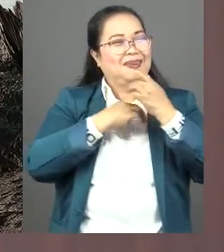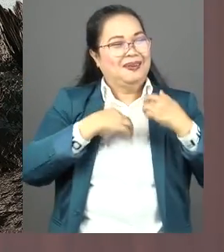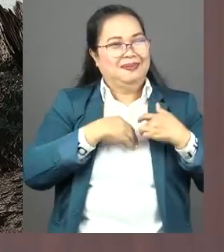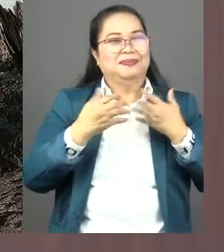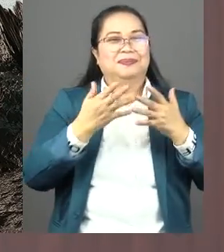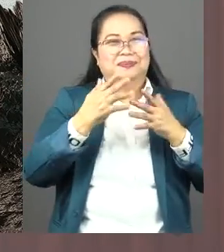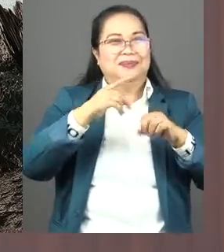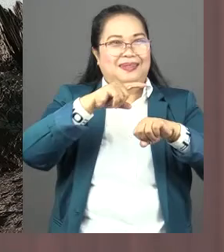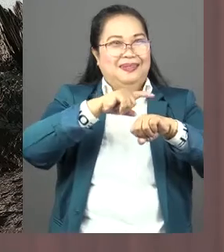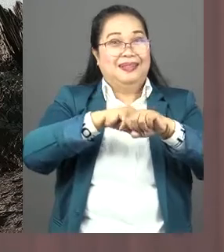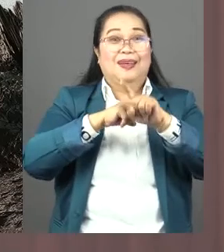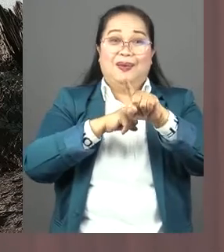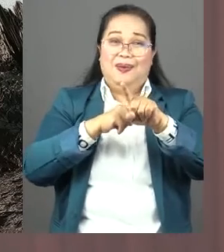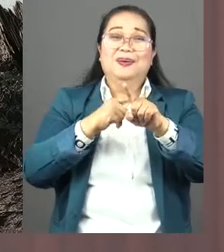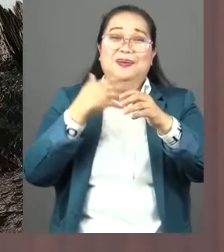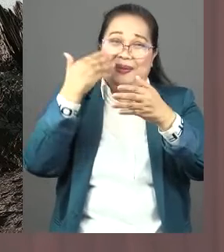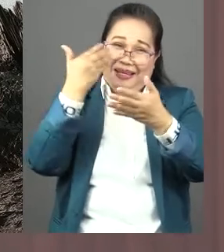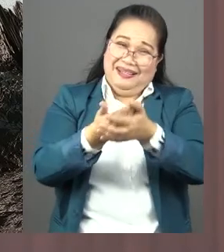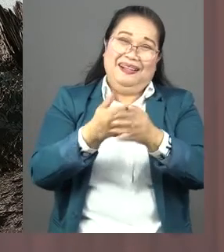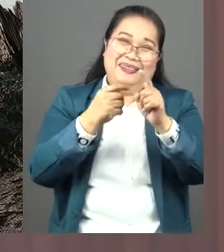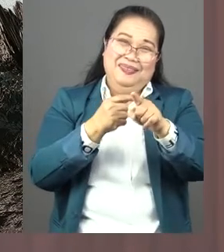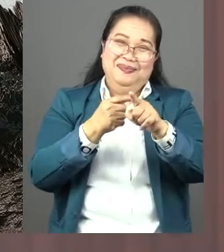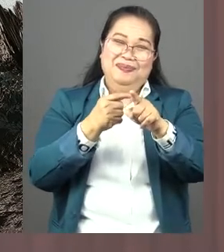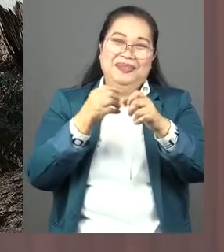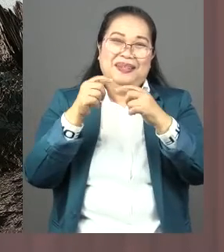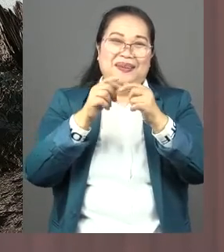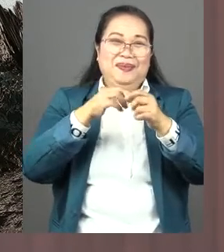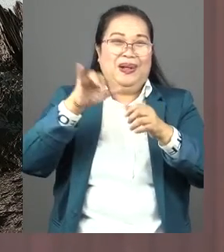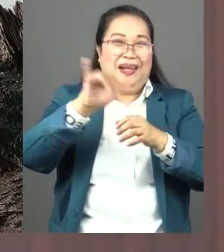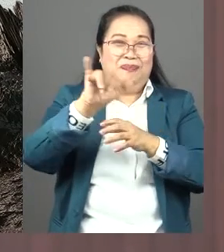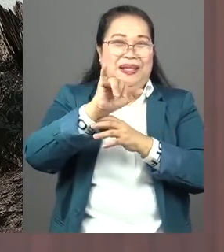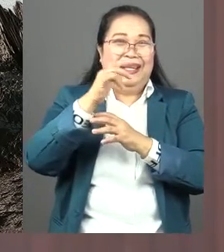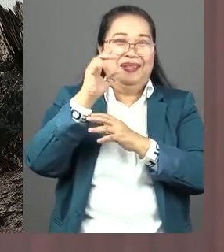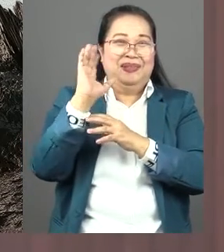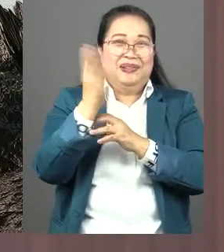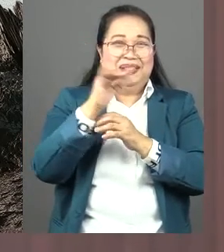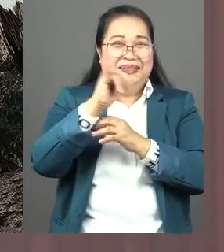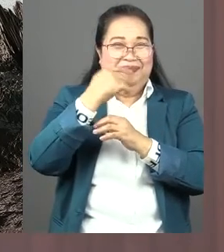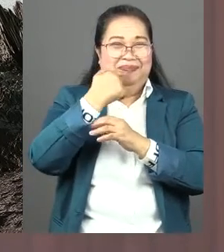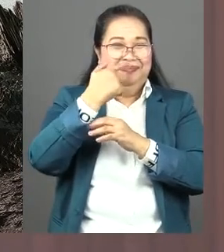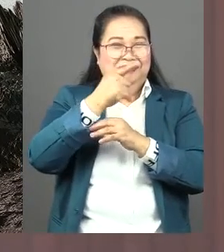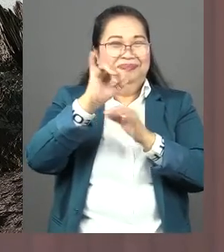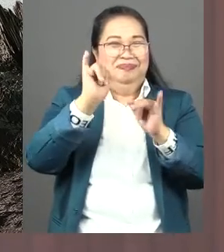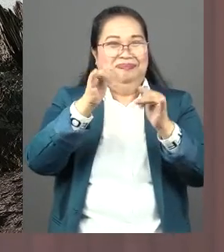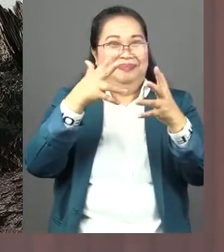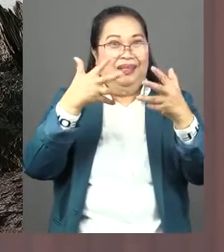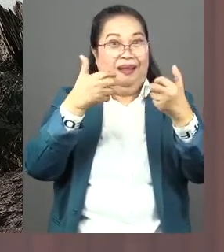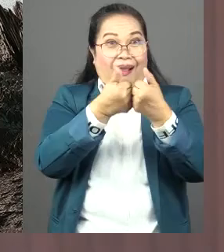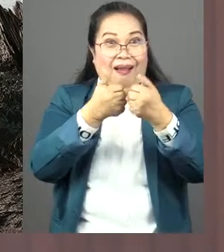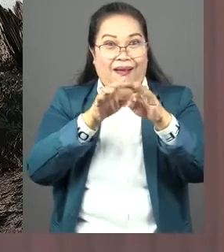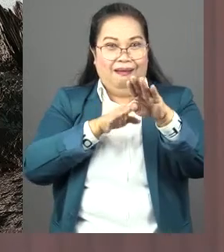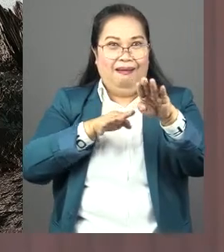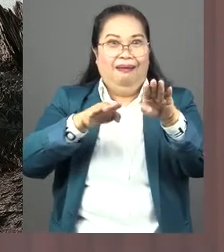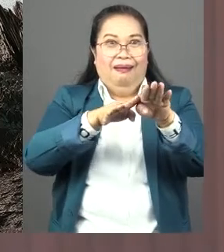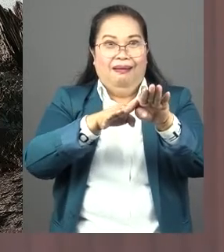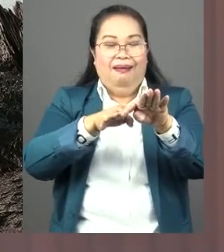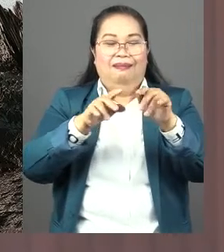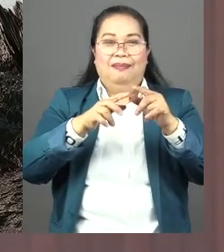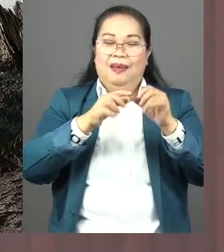take time, but you'll get there. You reach the point where, oh, he cut me off. Oh, I bump against the curb. I wonder